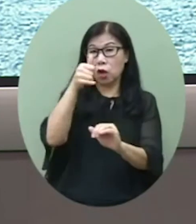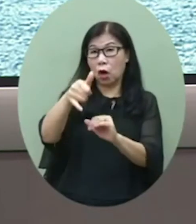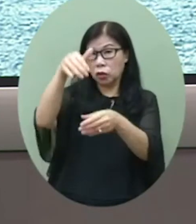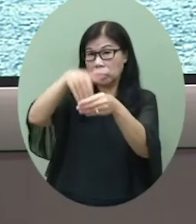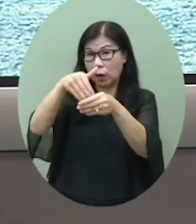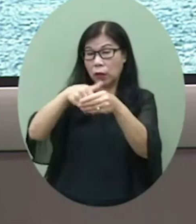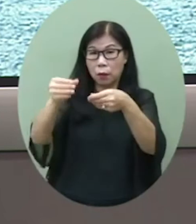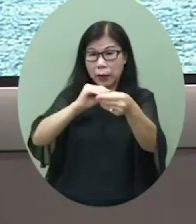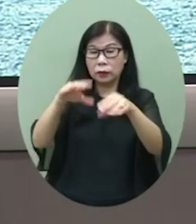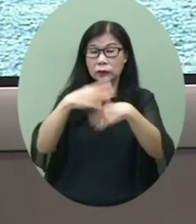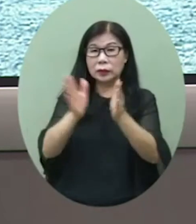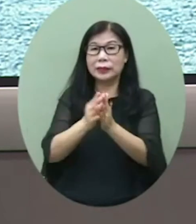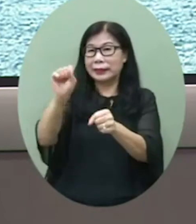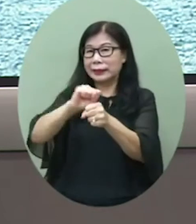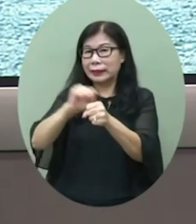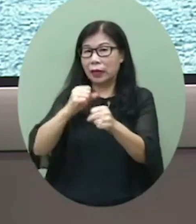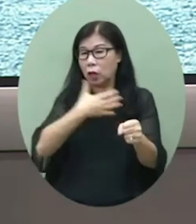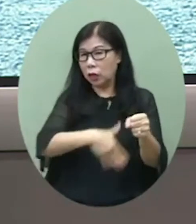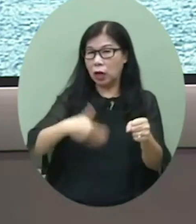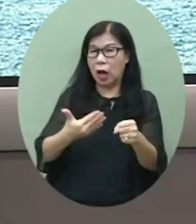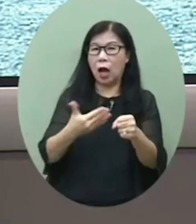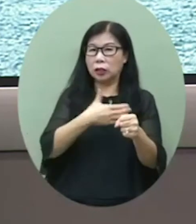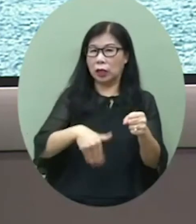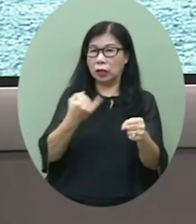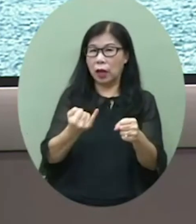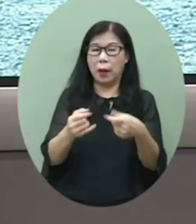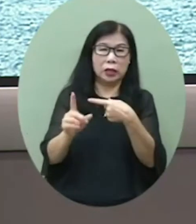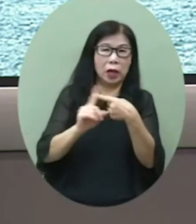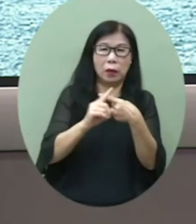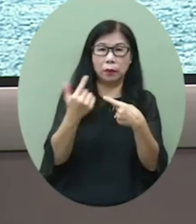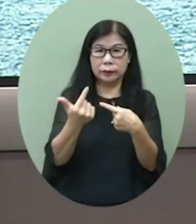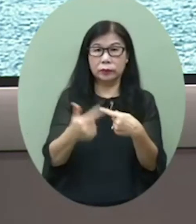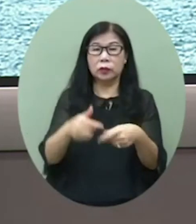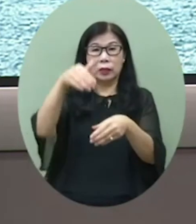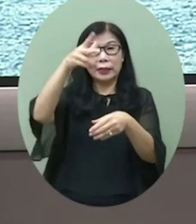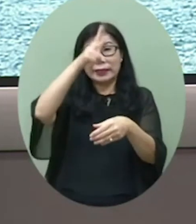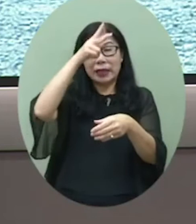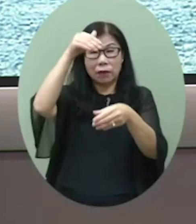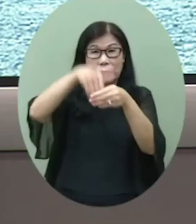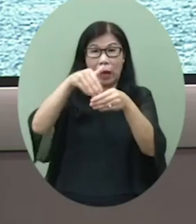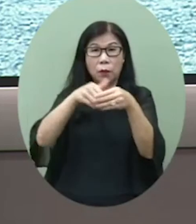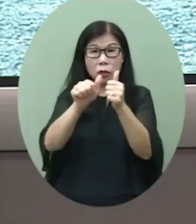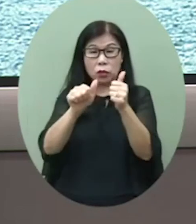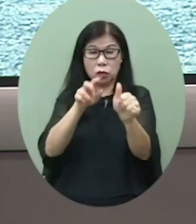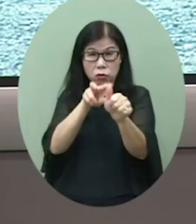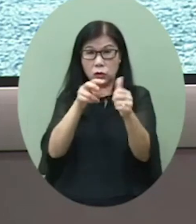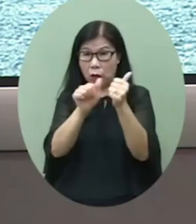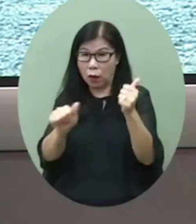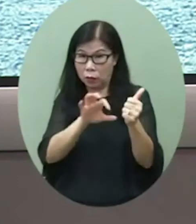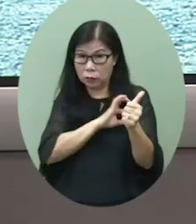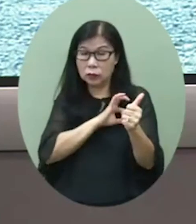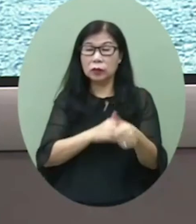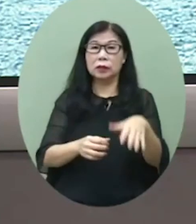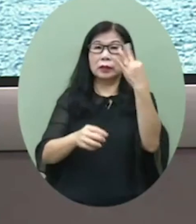of infection by several times than compared to other people in other age groups. So if they come out to vote on the day,